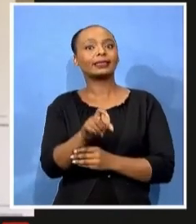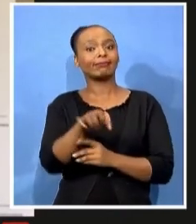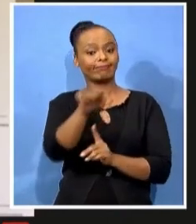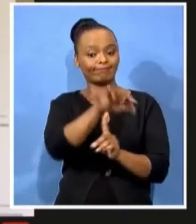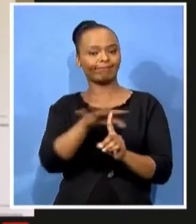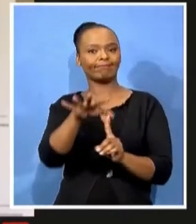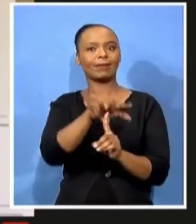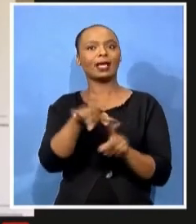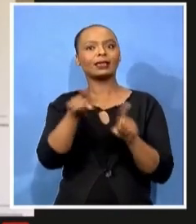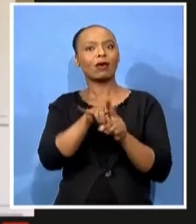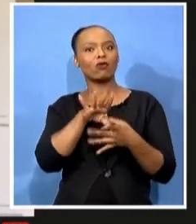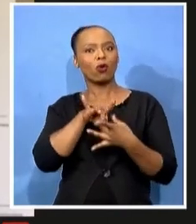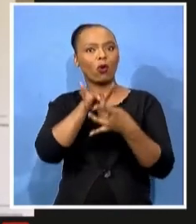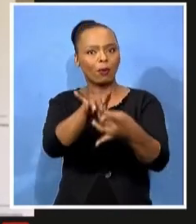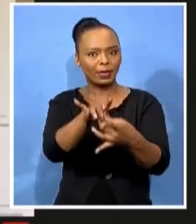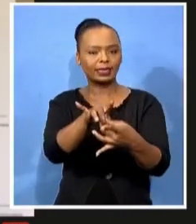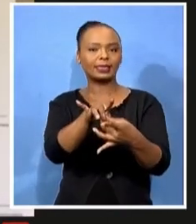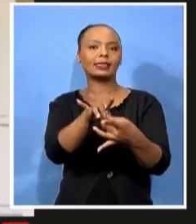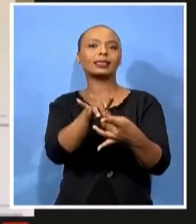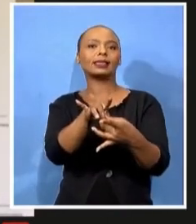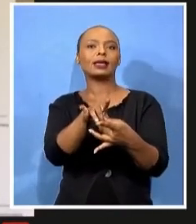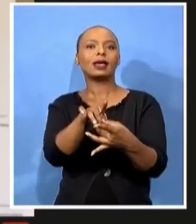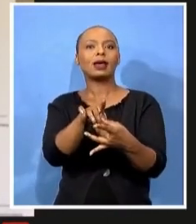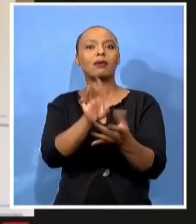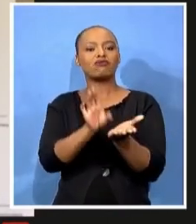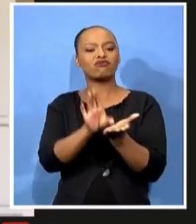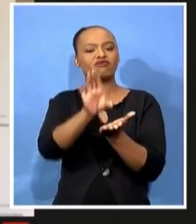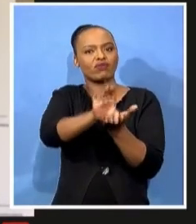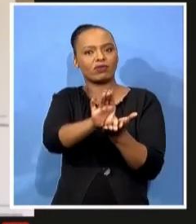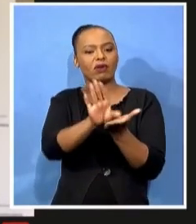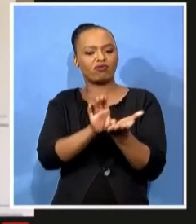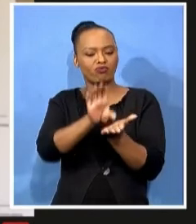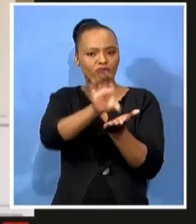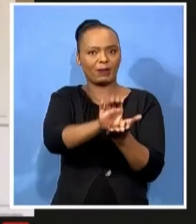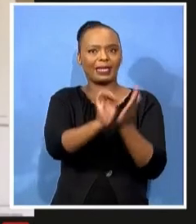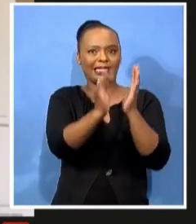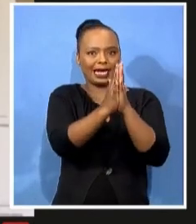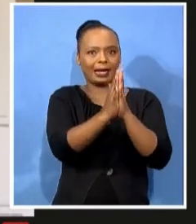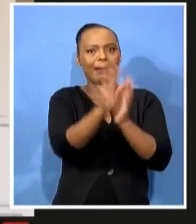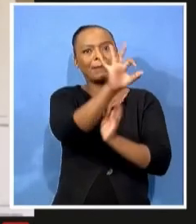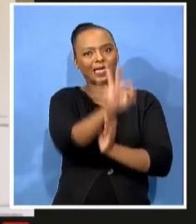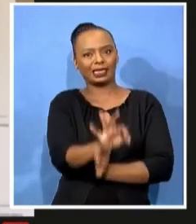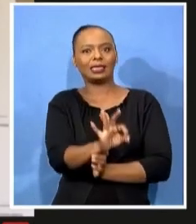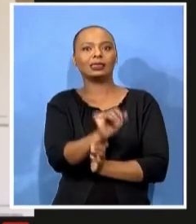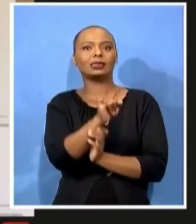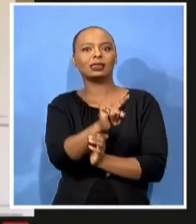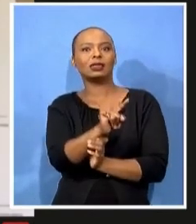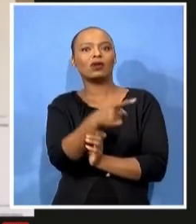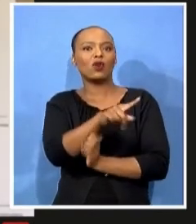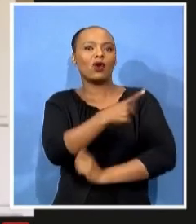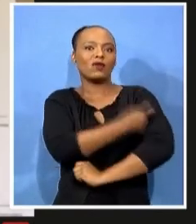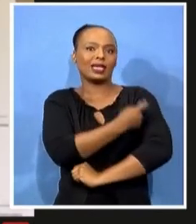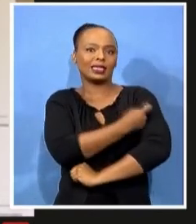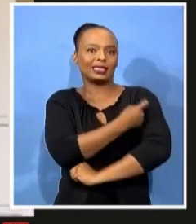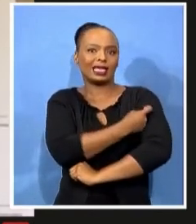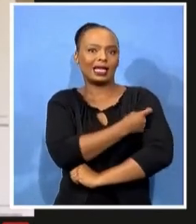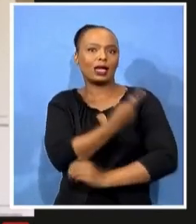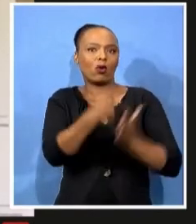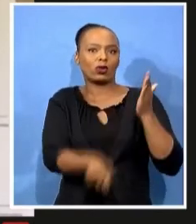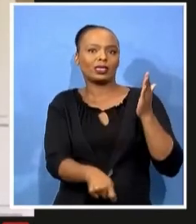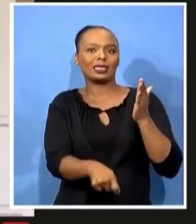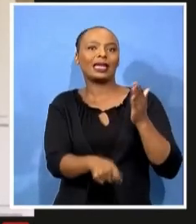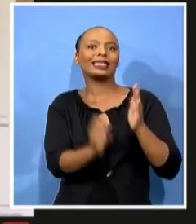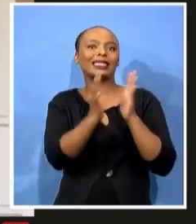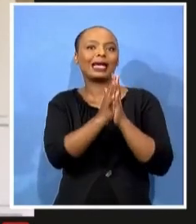of 10% of vaccine, which is worth 10% of the population. So there